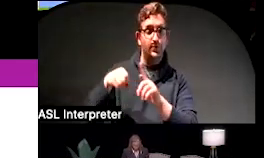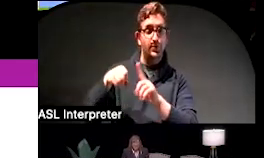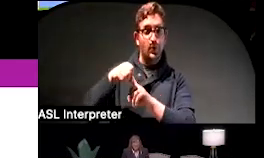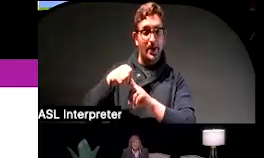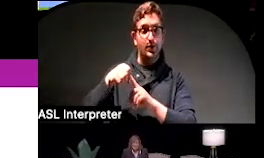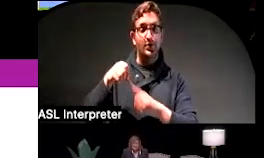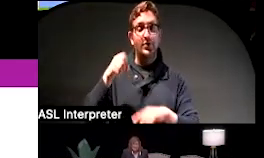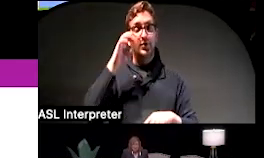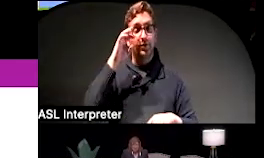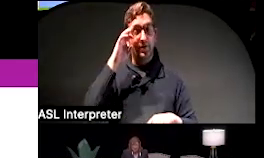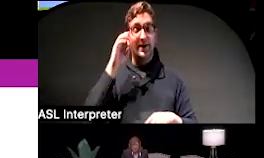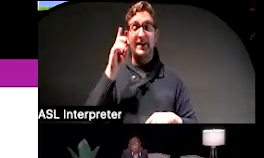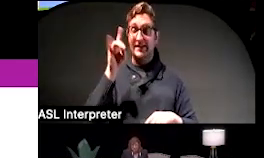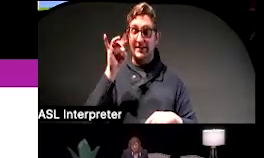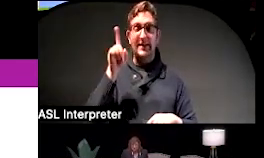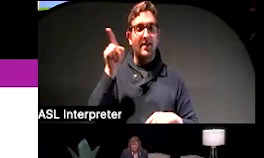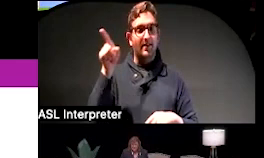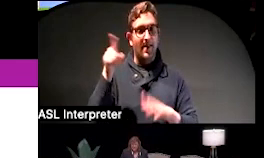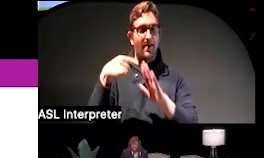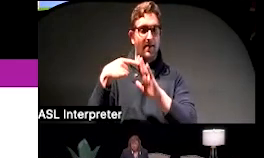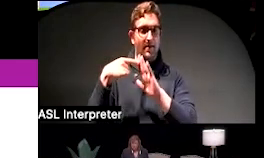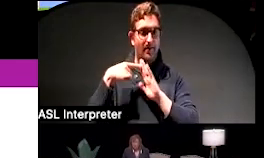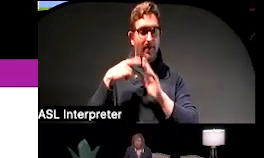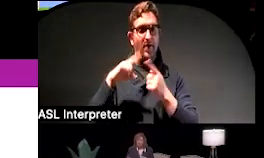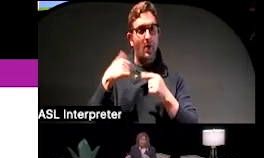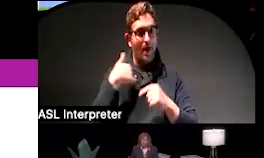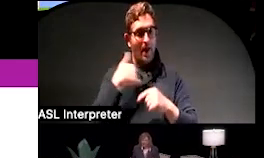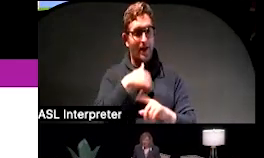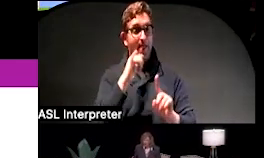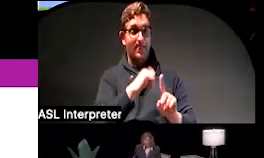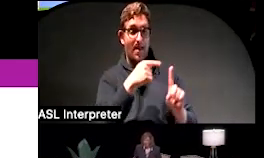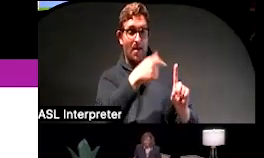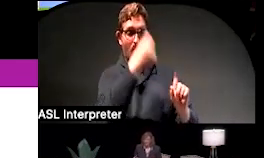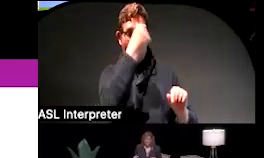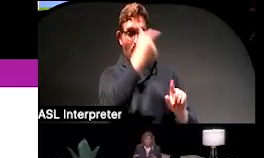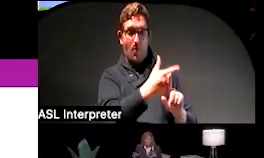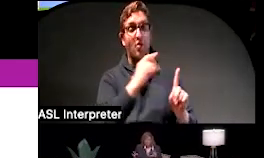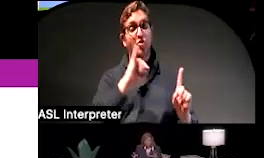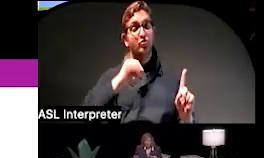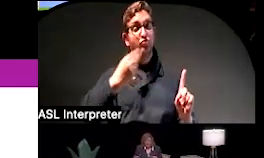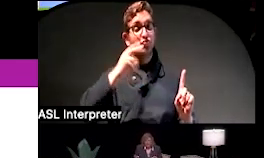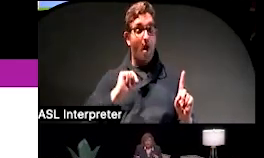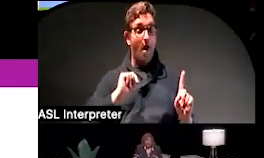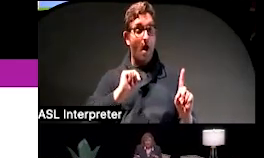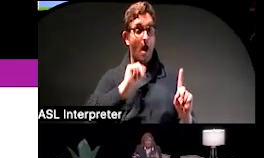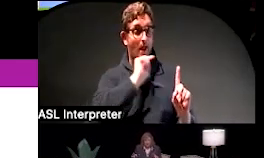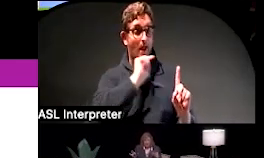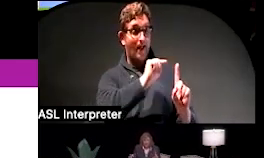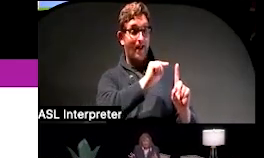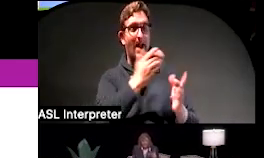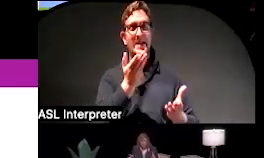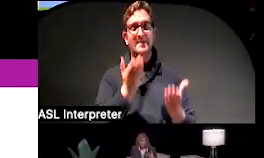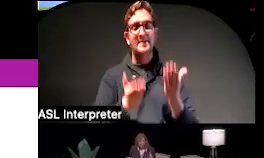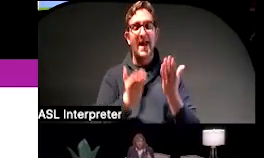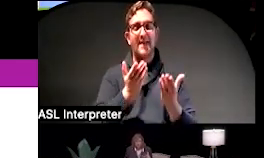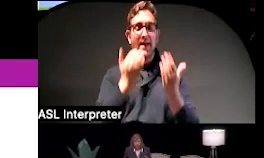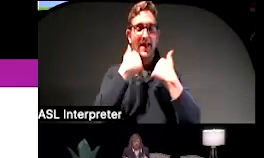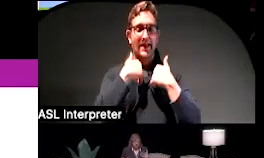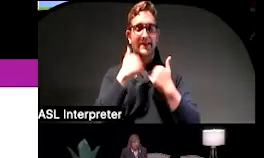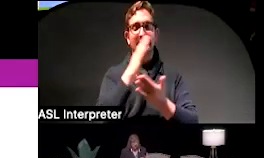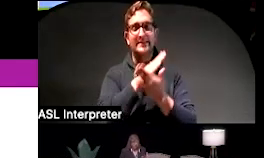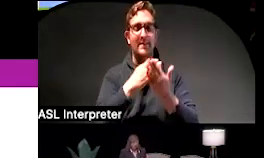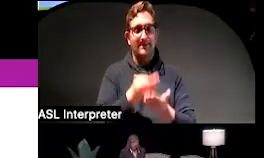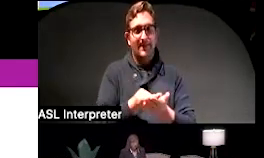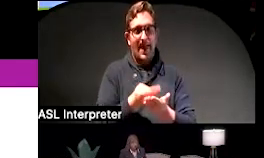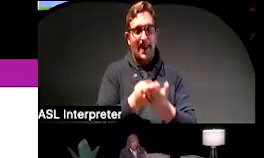Had they indicated to us that Brother John might have had some financial issues,